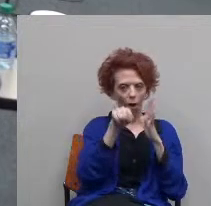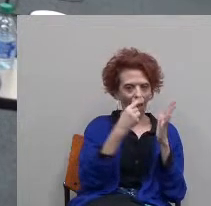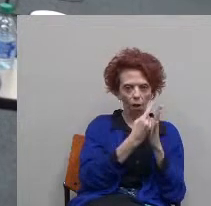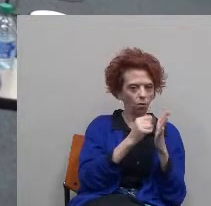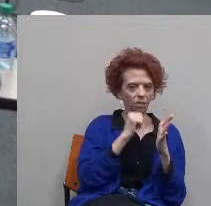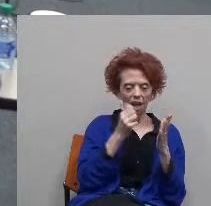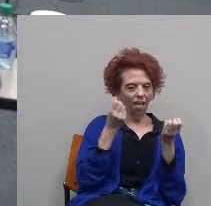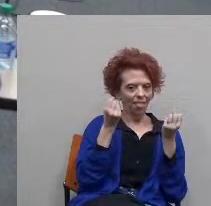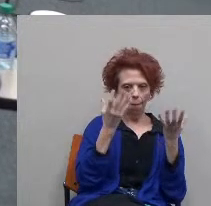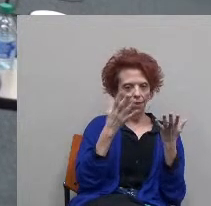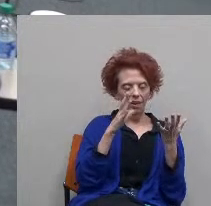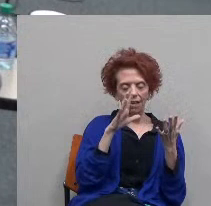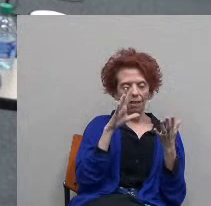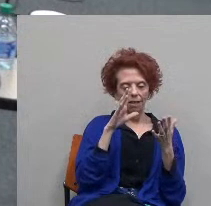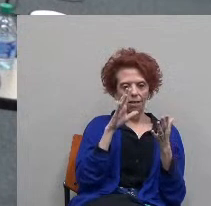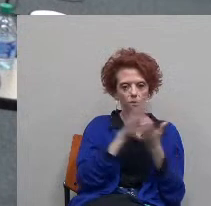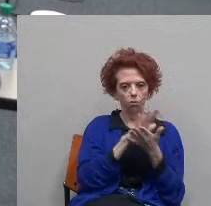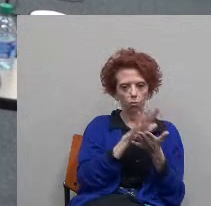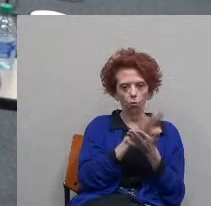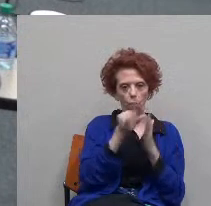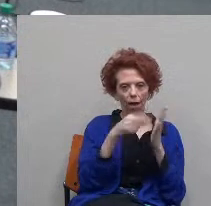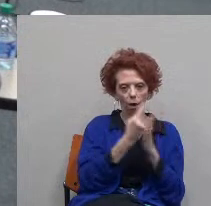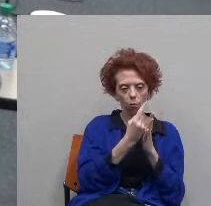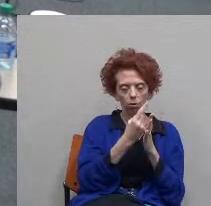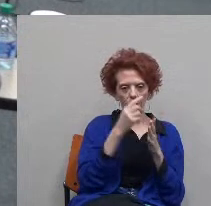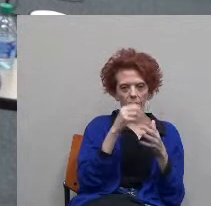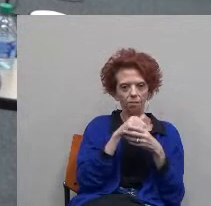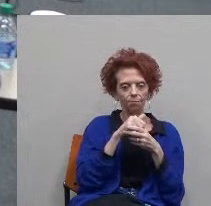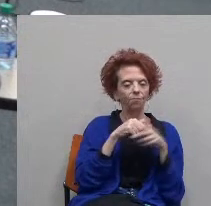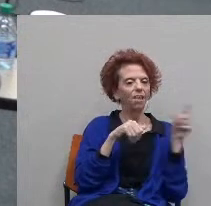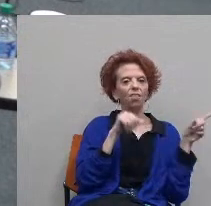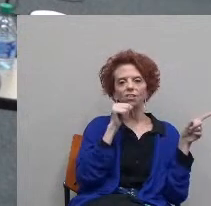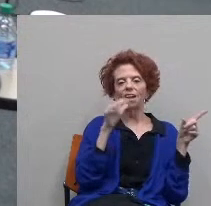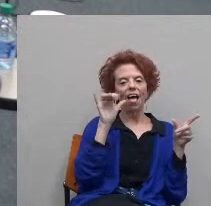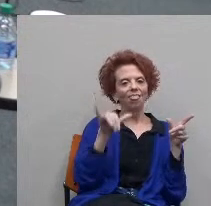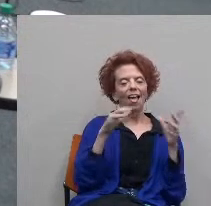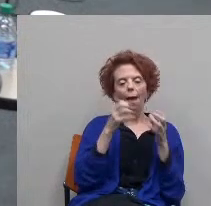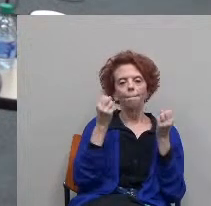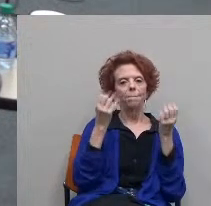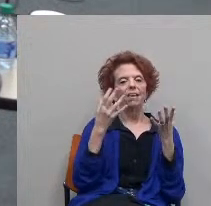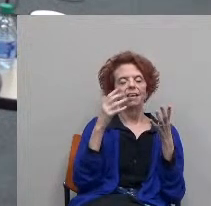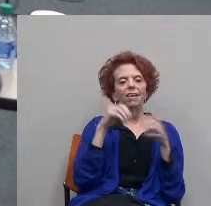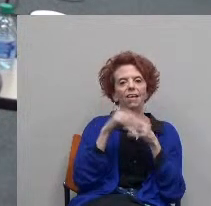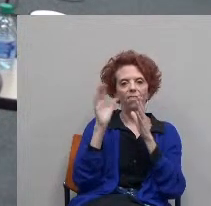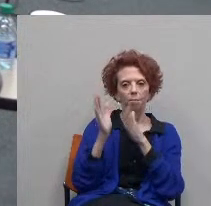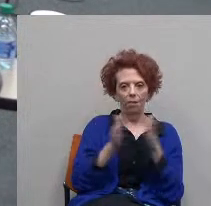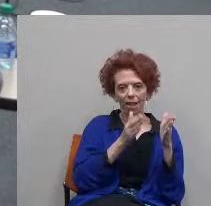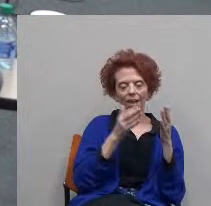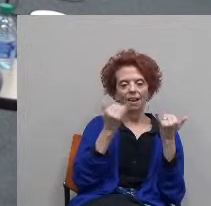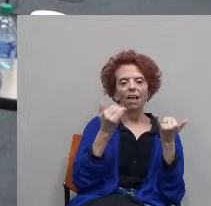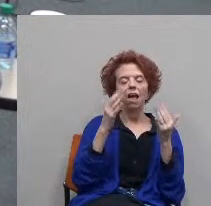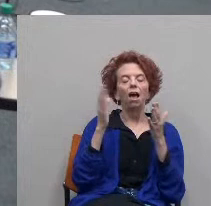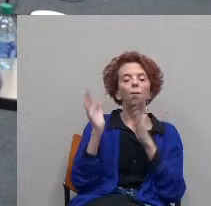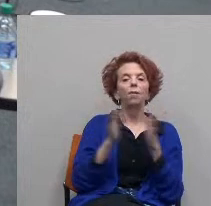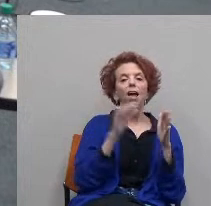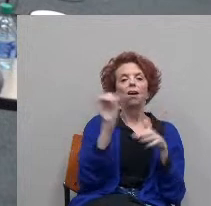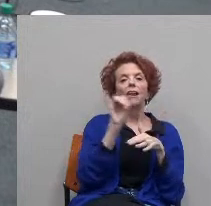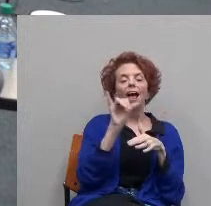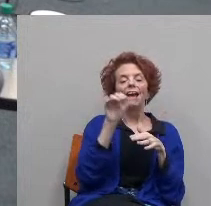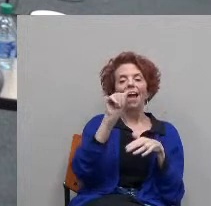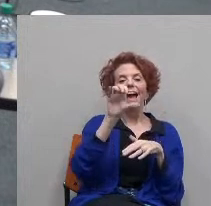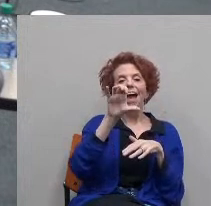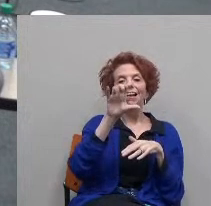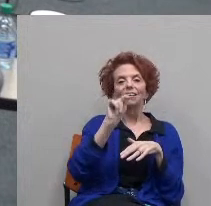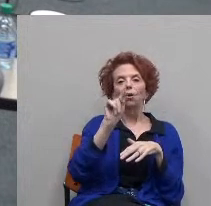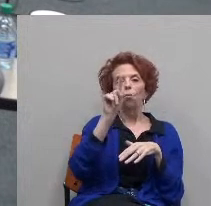there's not that many inside of school hours to be able to do. There are not that many in. The plan is that it would be similar to Act